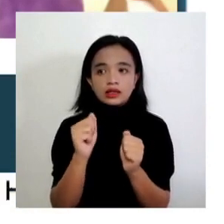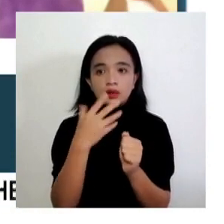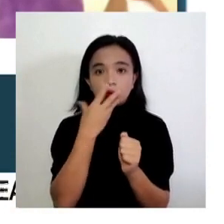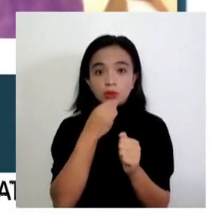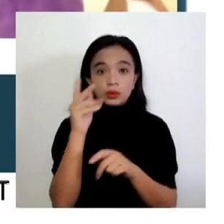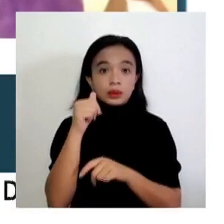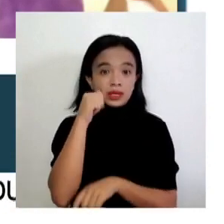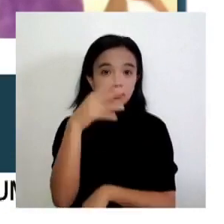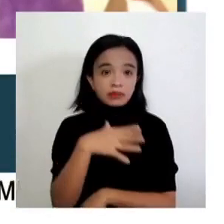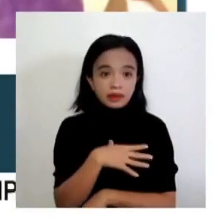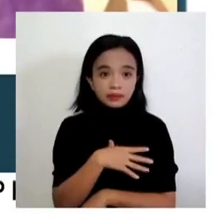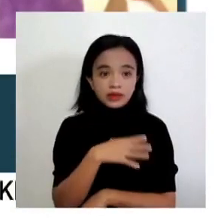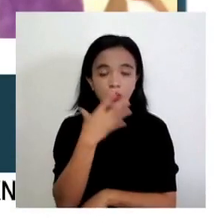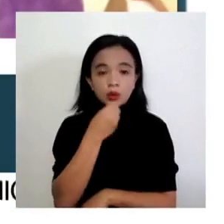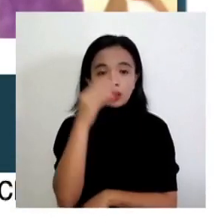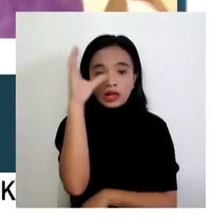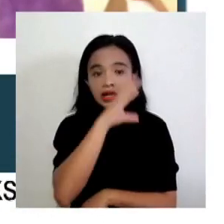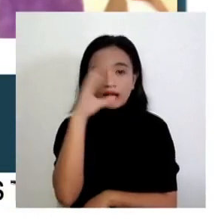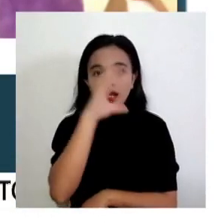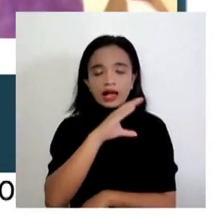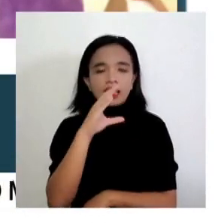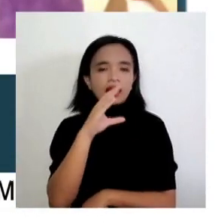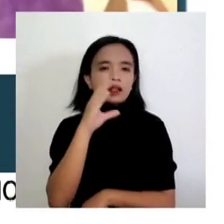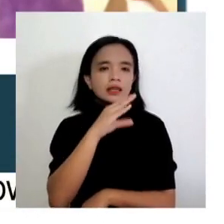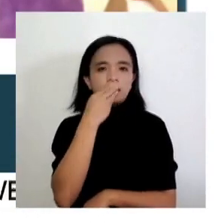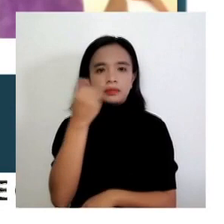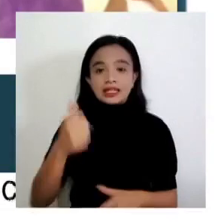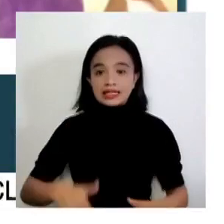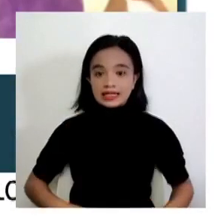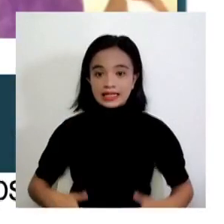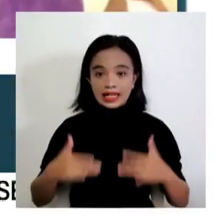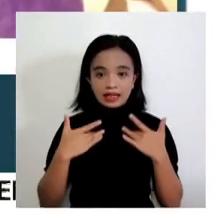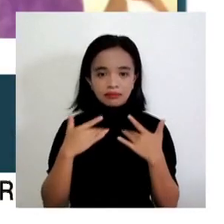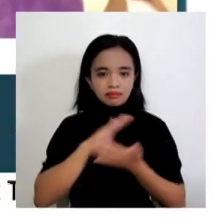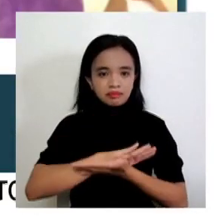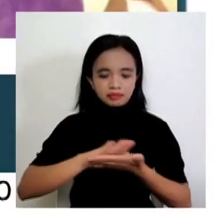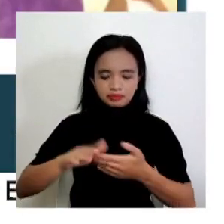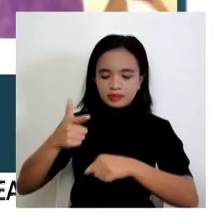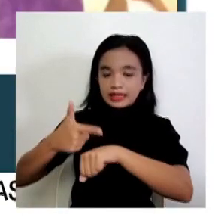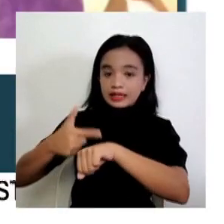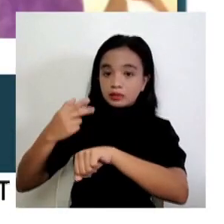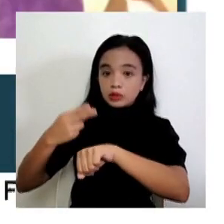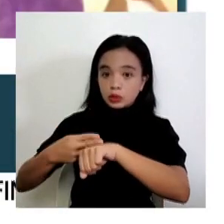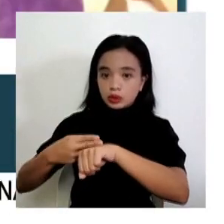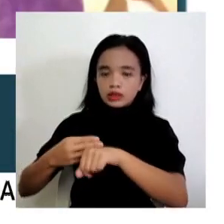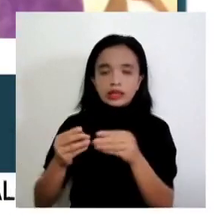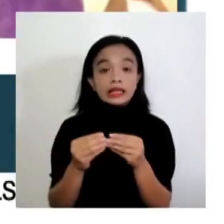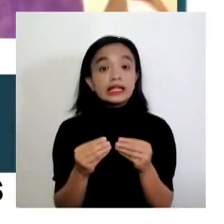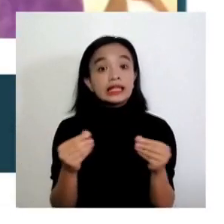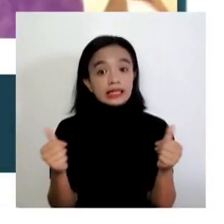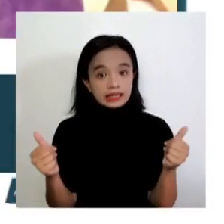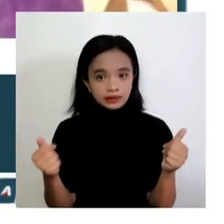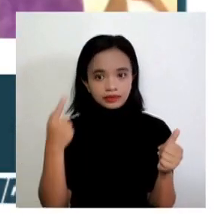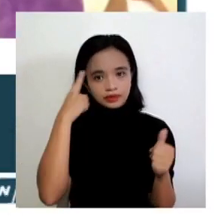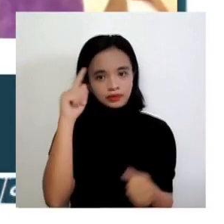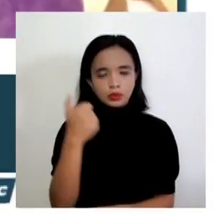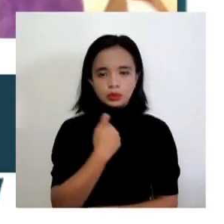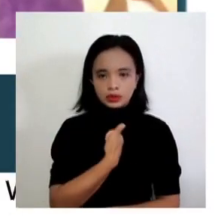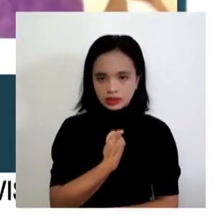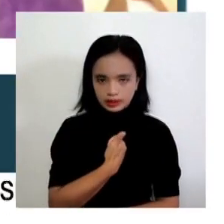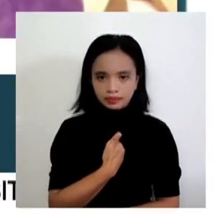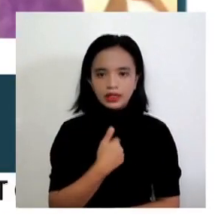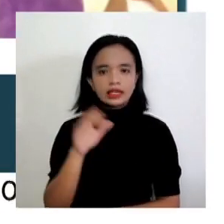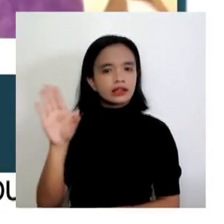to have better life, decent livelihood, healing for themselves and